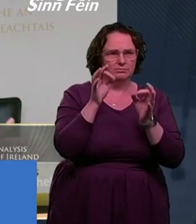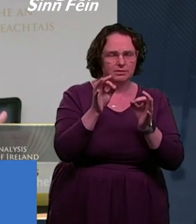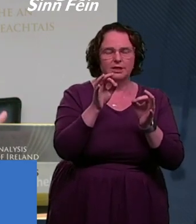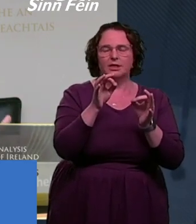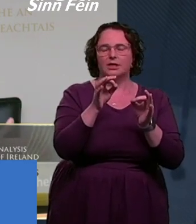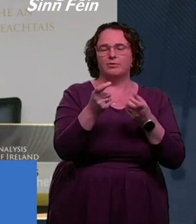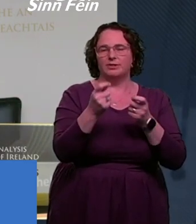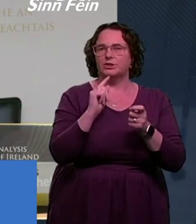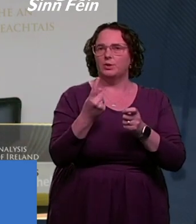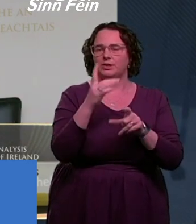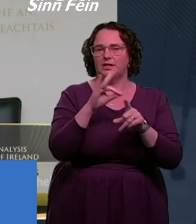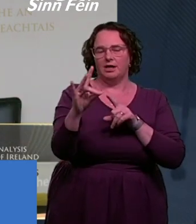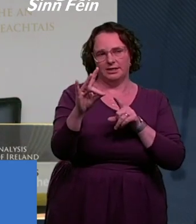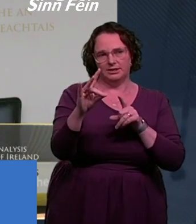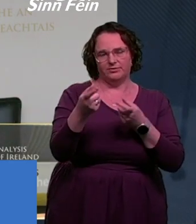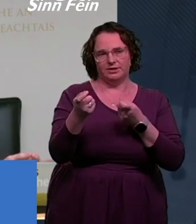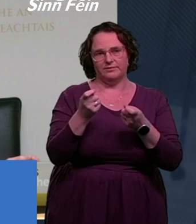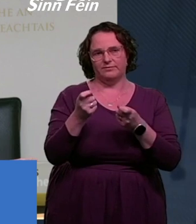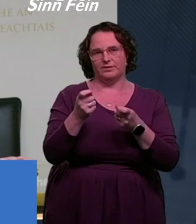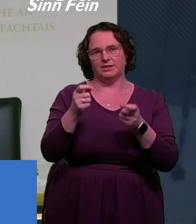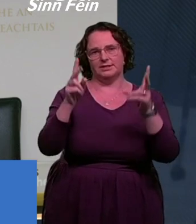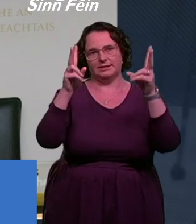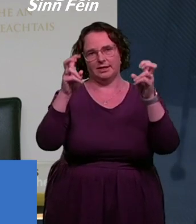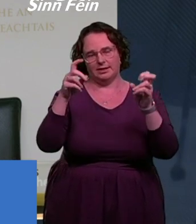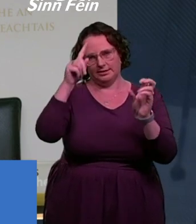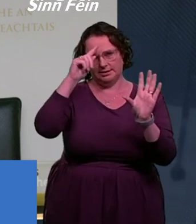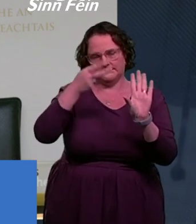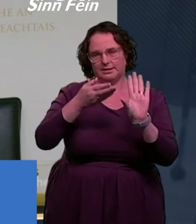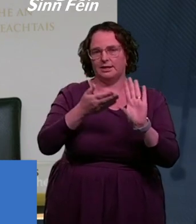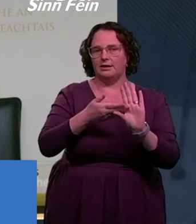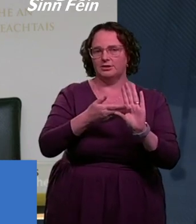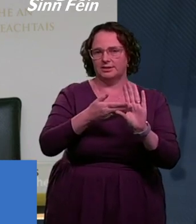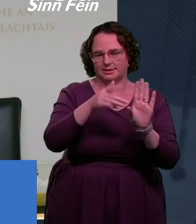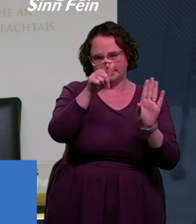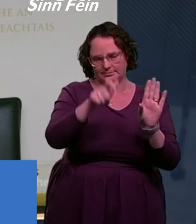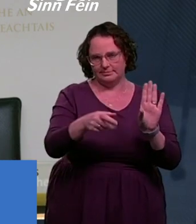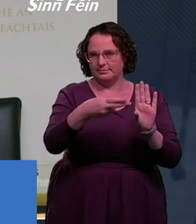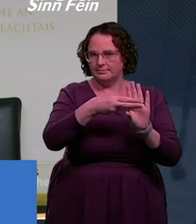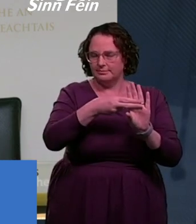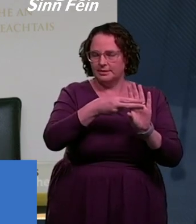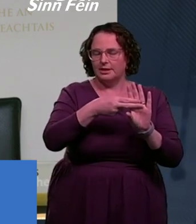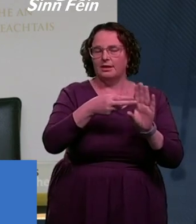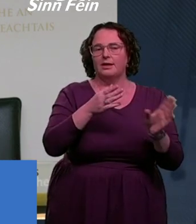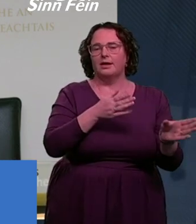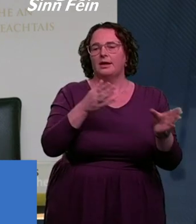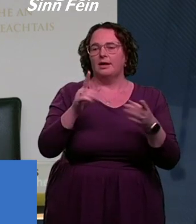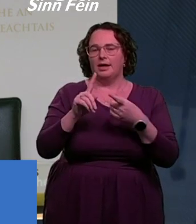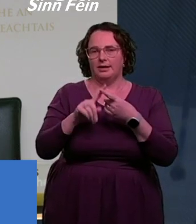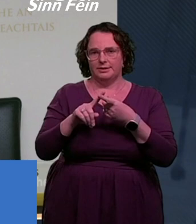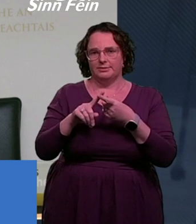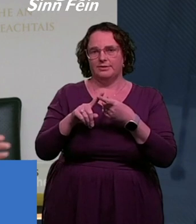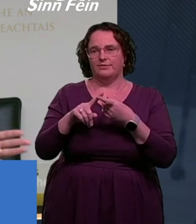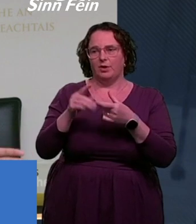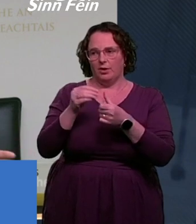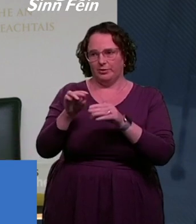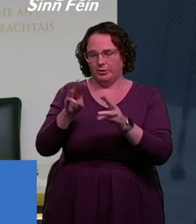have in terms of the recognition of the title of psychologist. And then, aside from that, then we have a number of people who